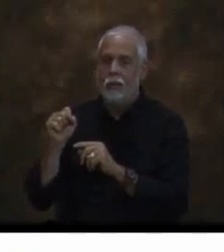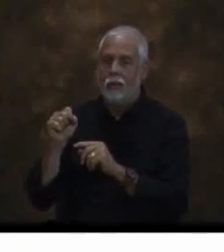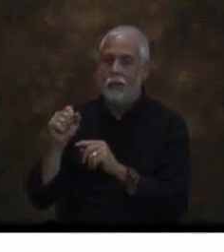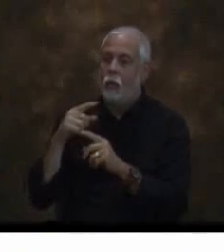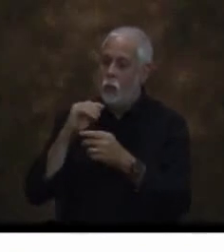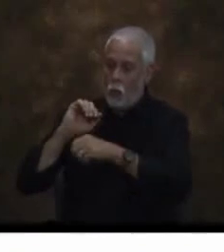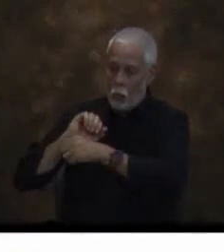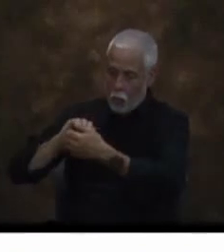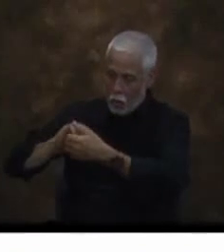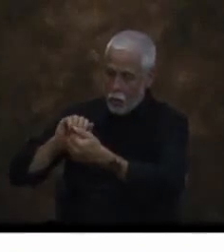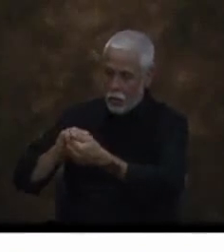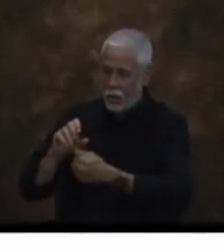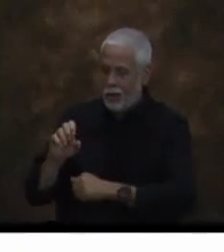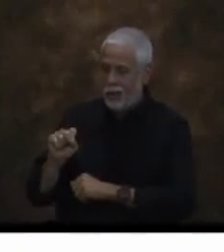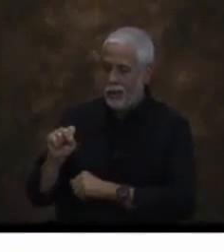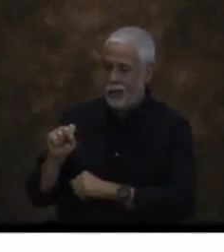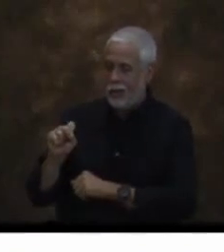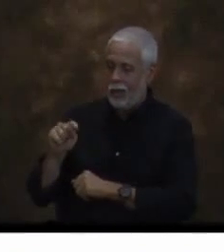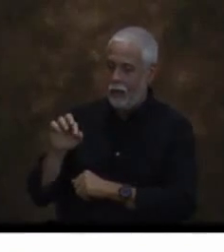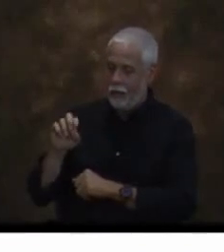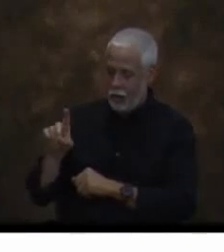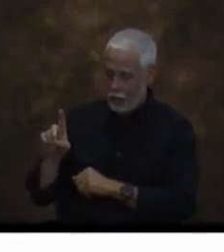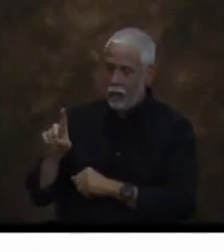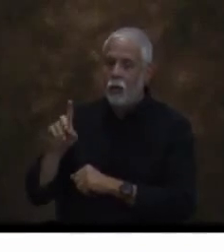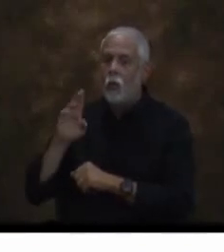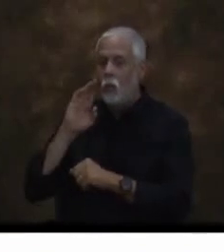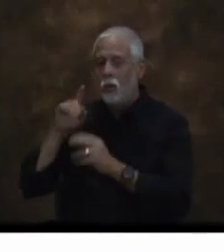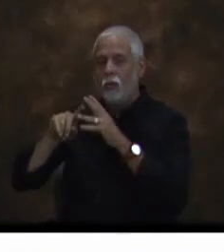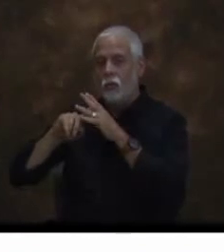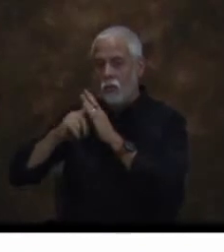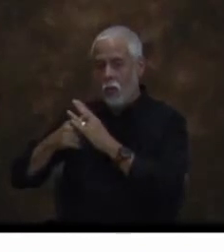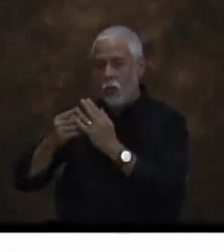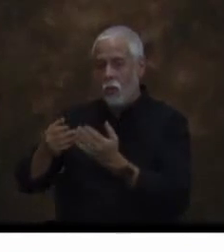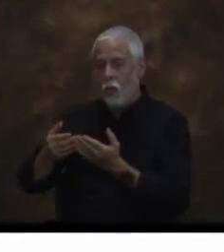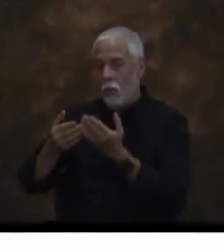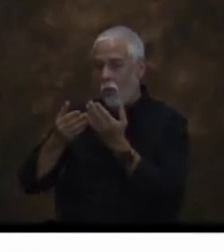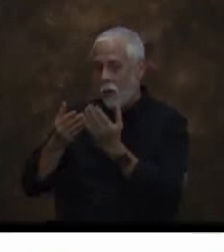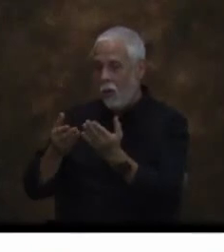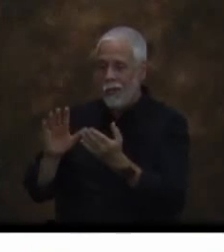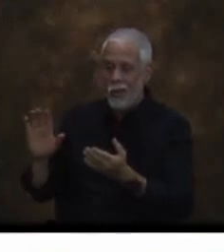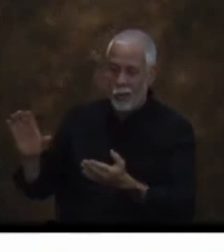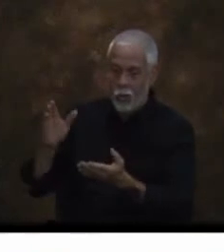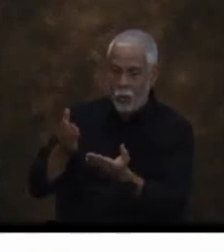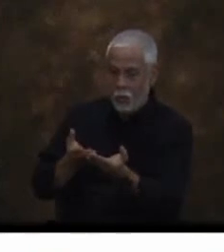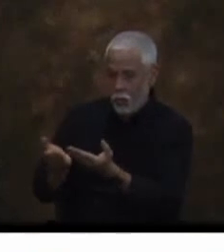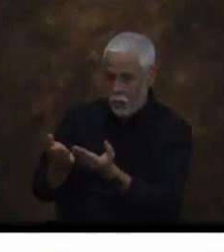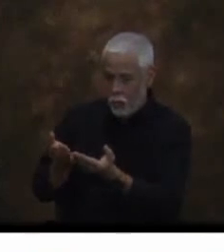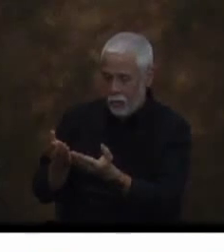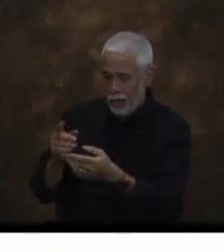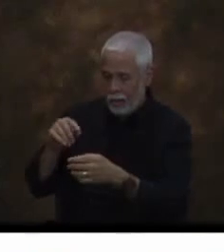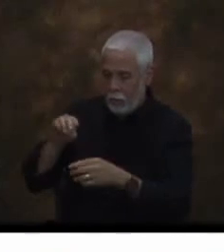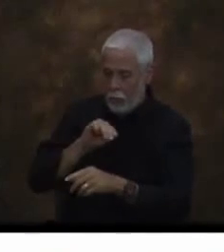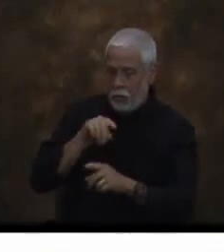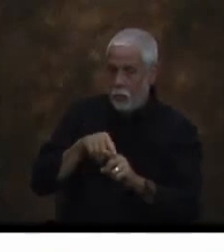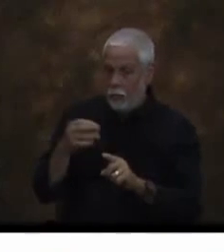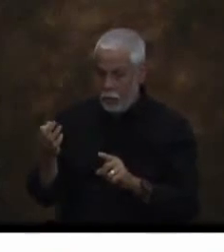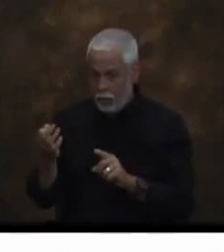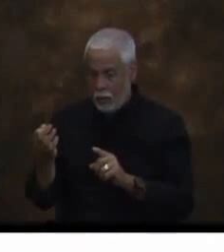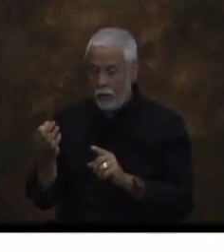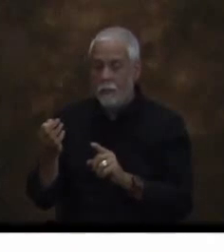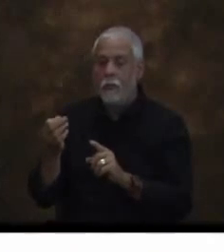have been partnering with for testing, is going to begin offering their services Monday through